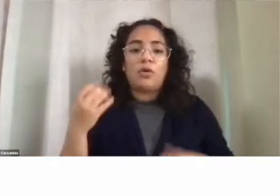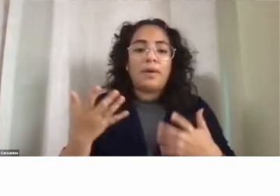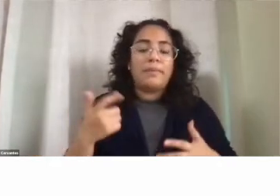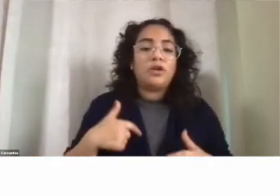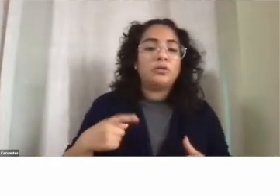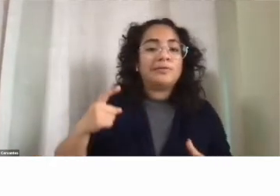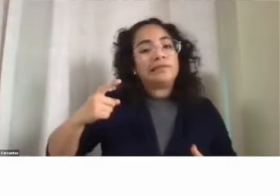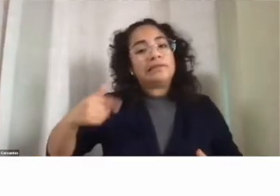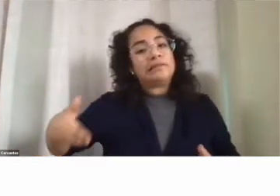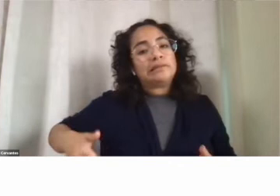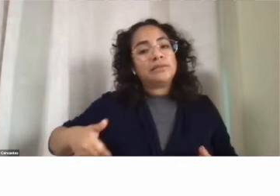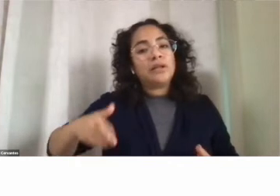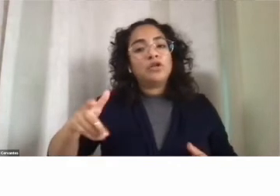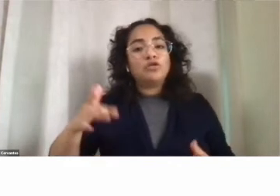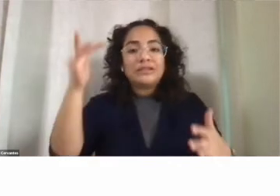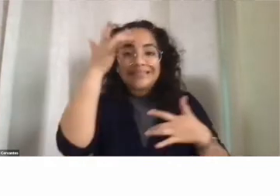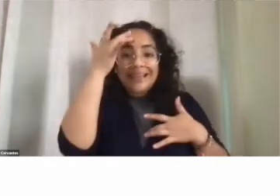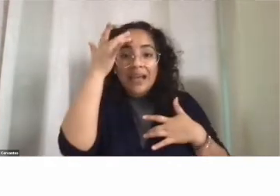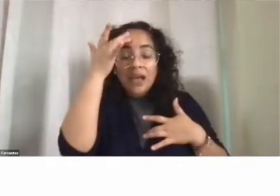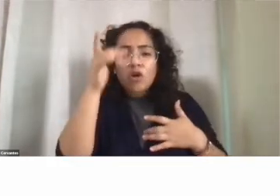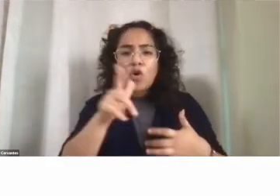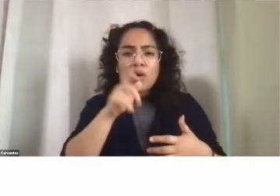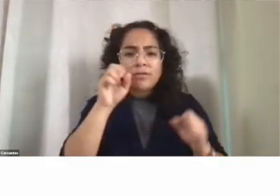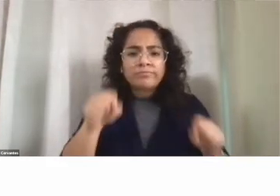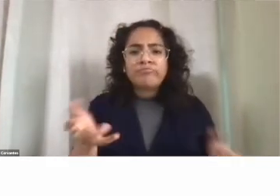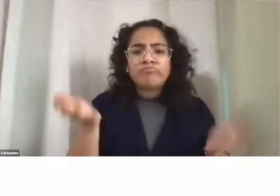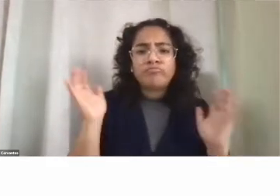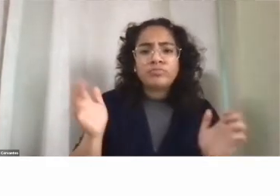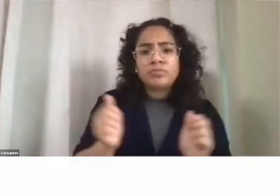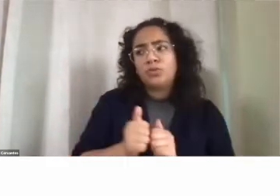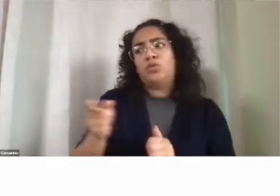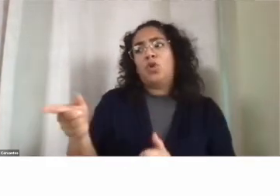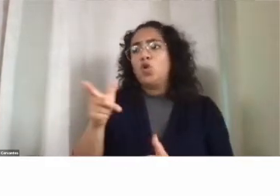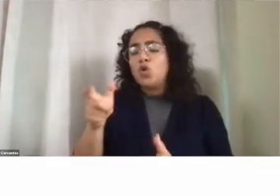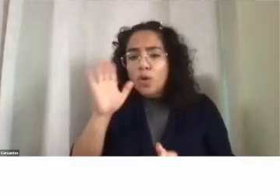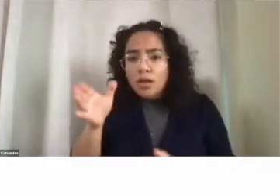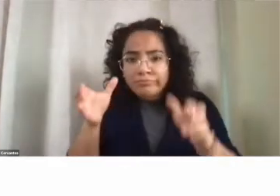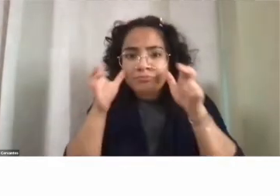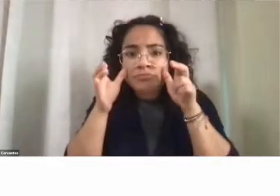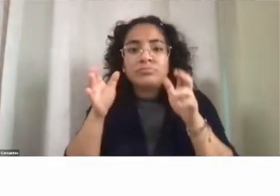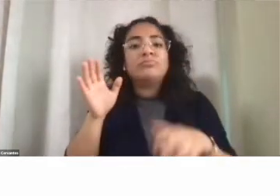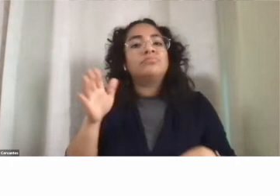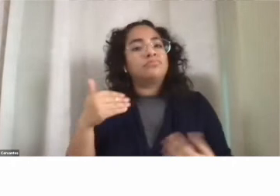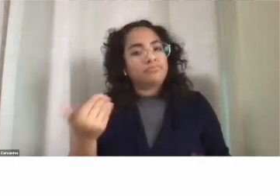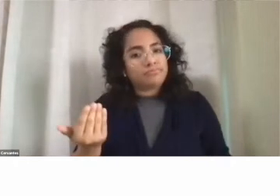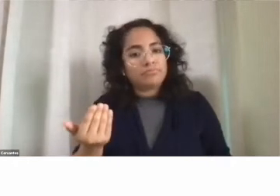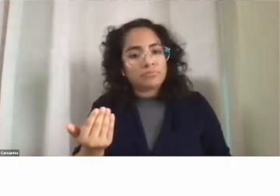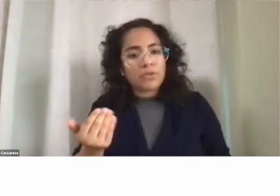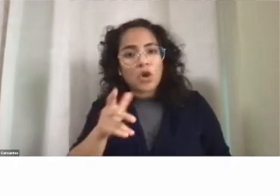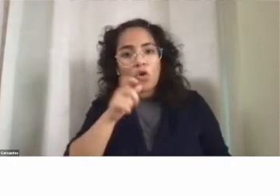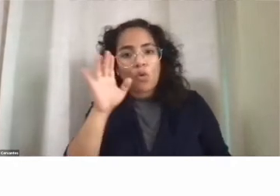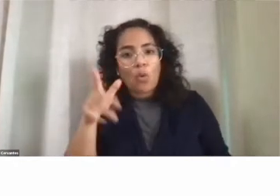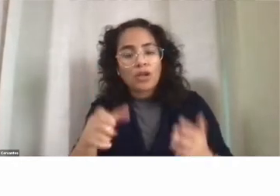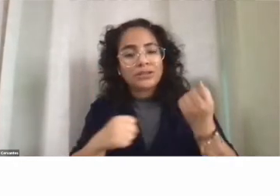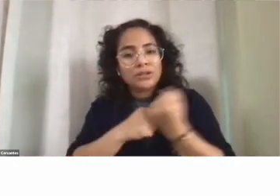be sick, who can you talk to? Who can you turn to? Who's a good listener? Who can listen to you and support you